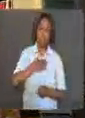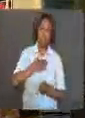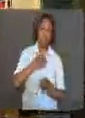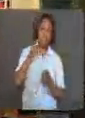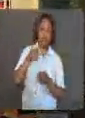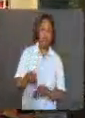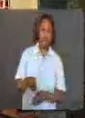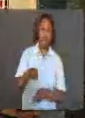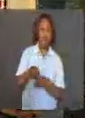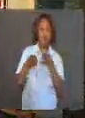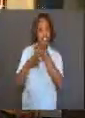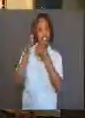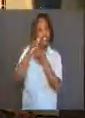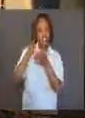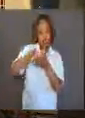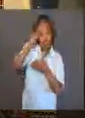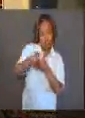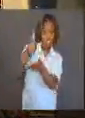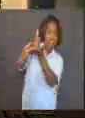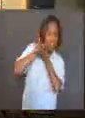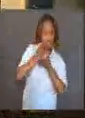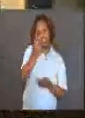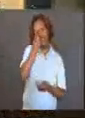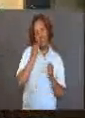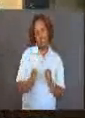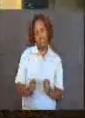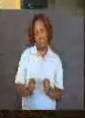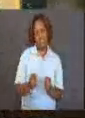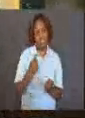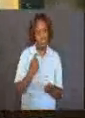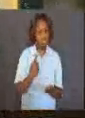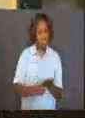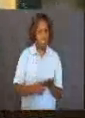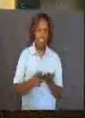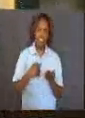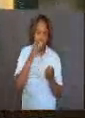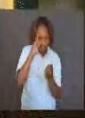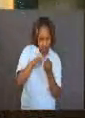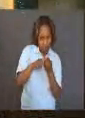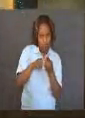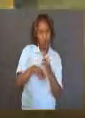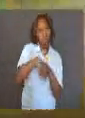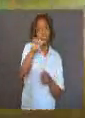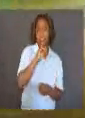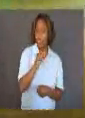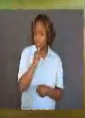a building project. This ruins your plans, does it not?